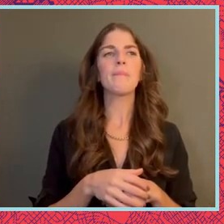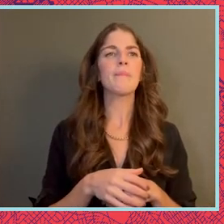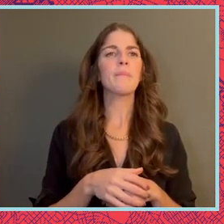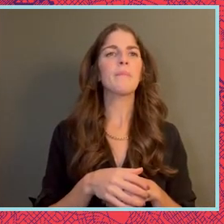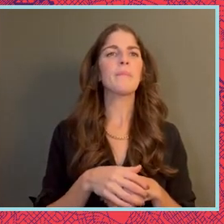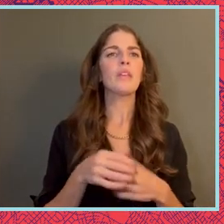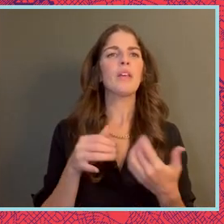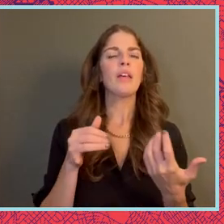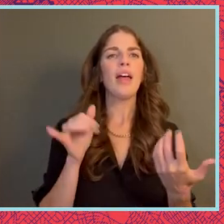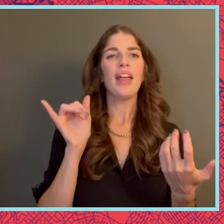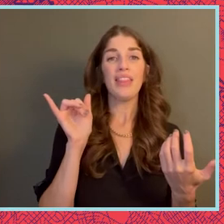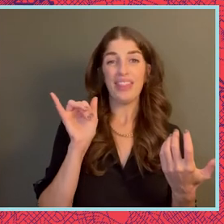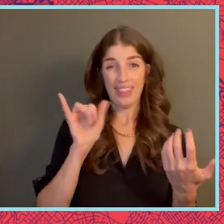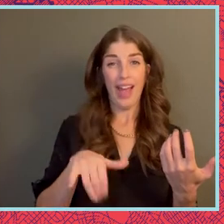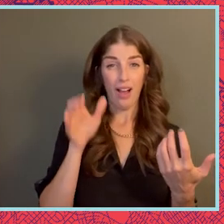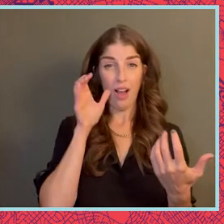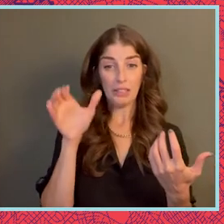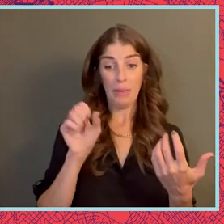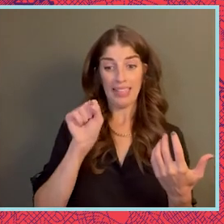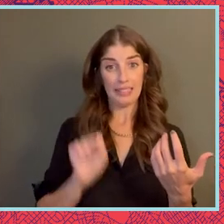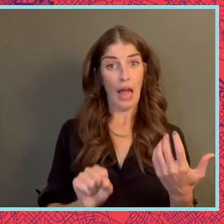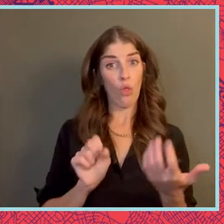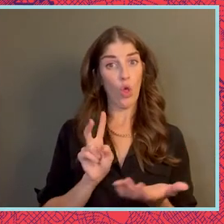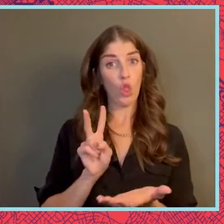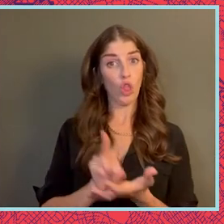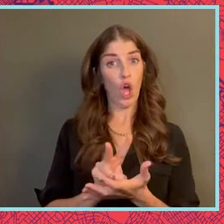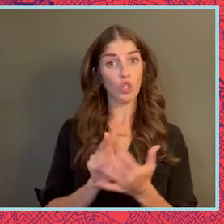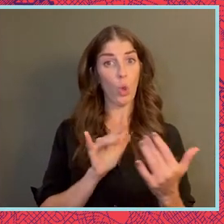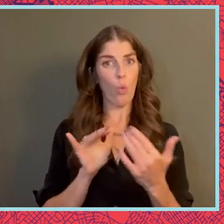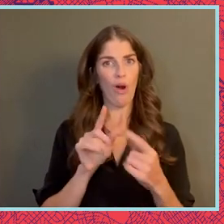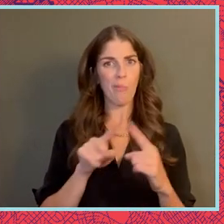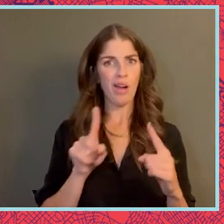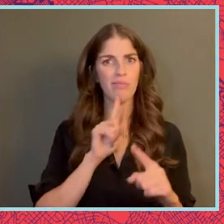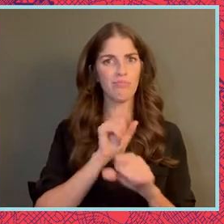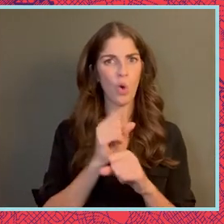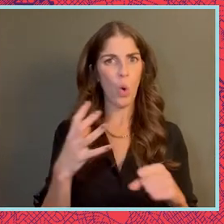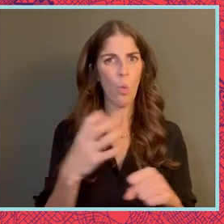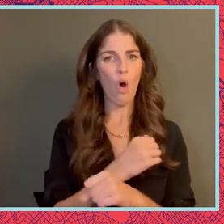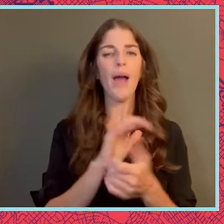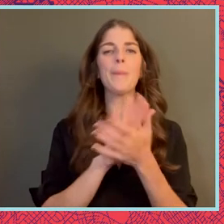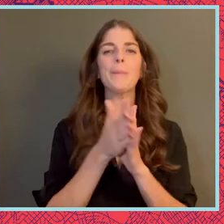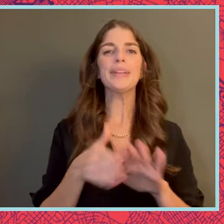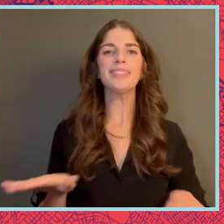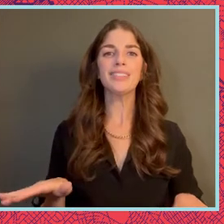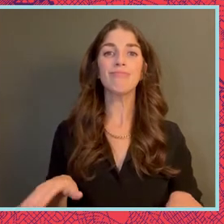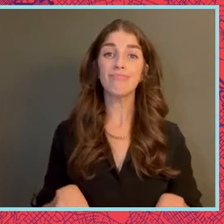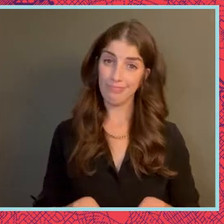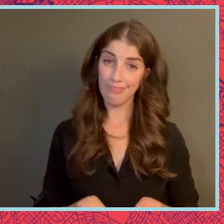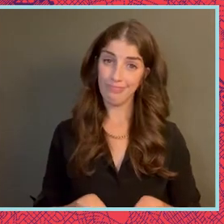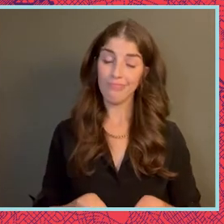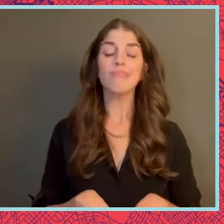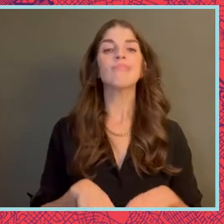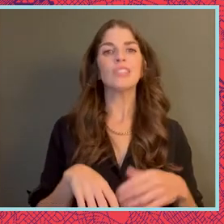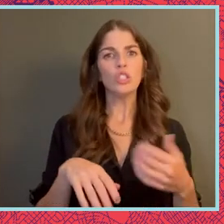South lost the war and won the peace. And so we have not only the racialization